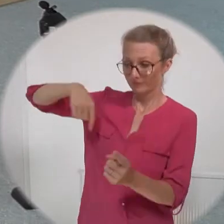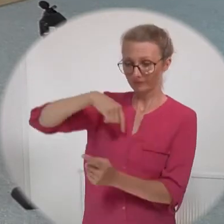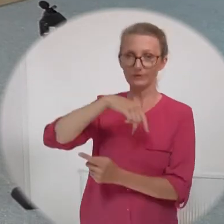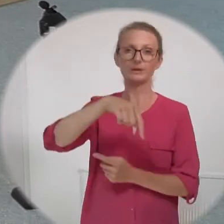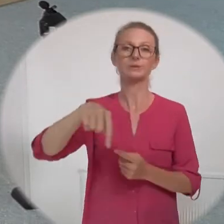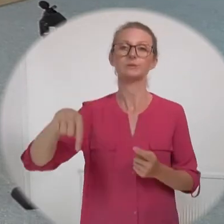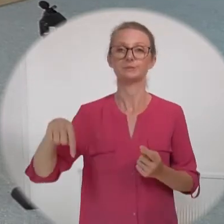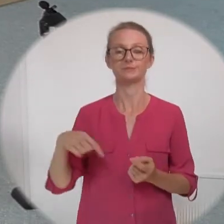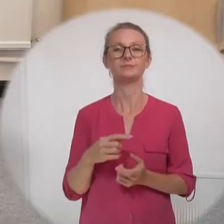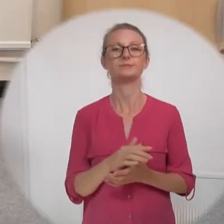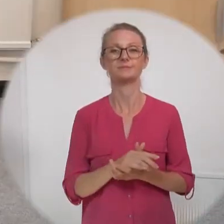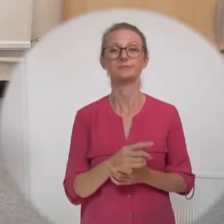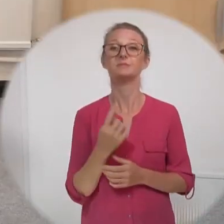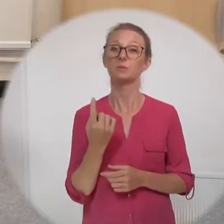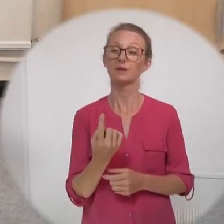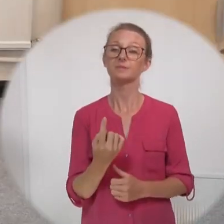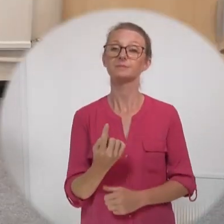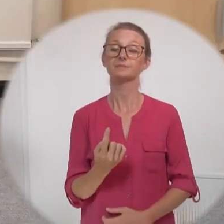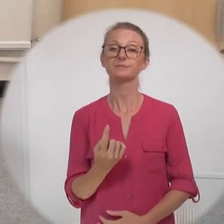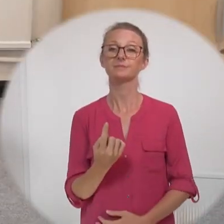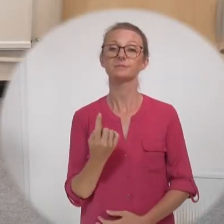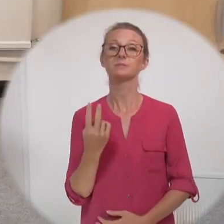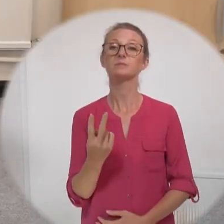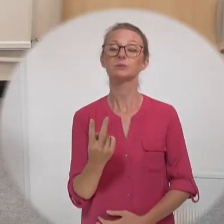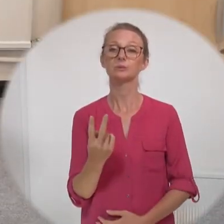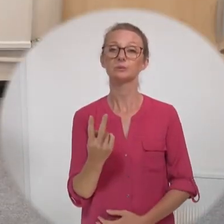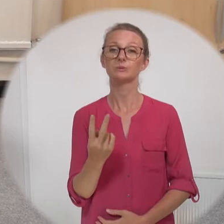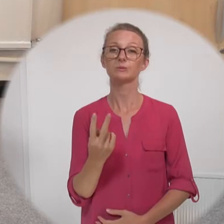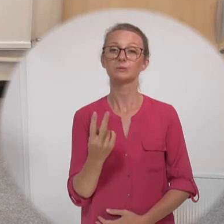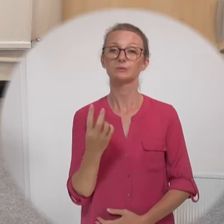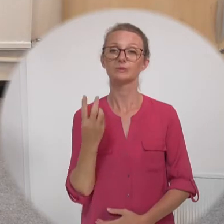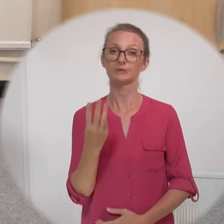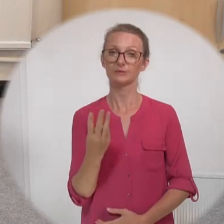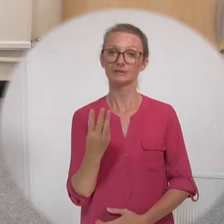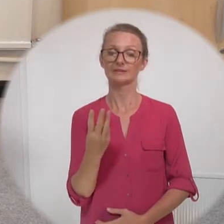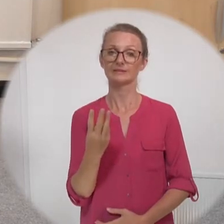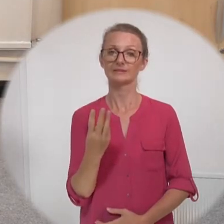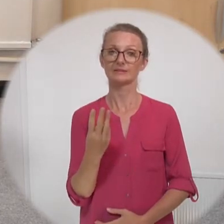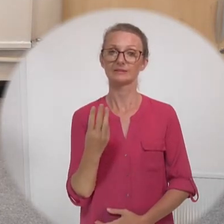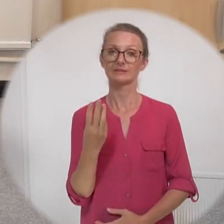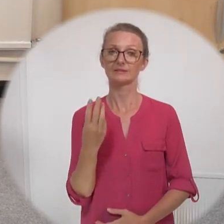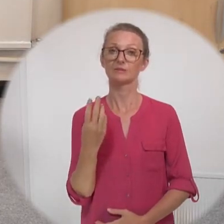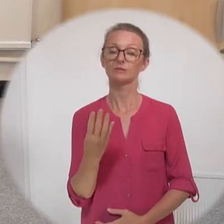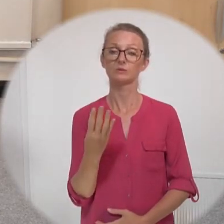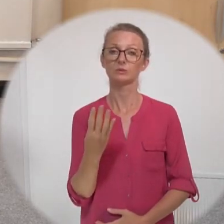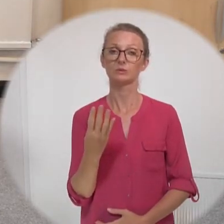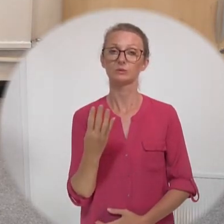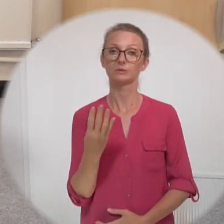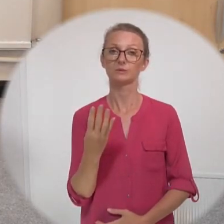directions. 1, 2, 3,